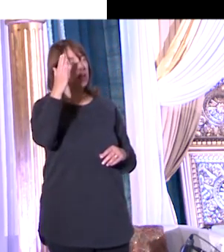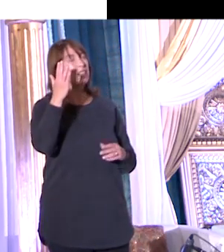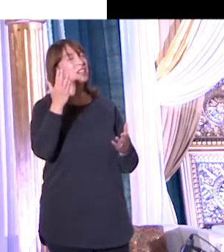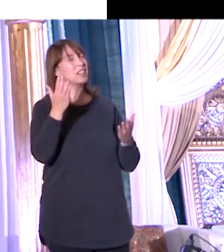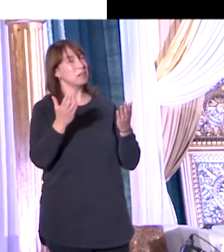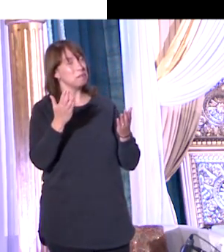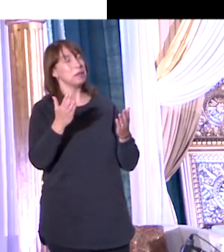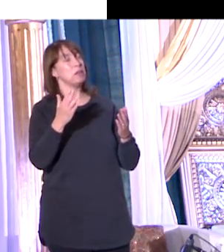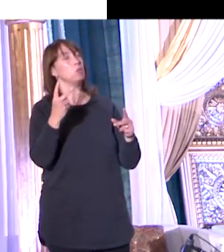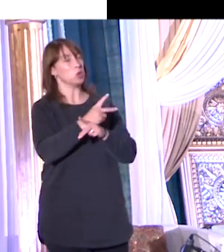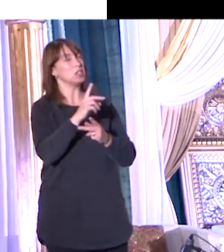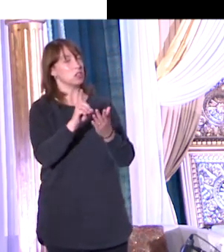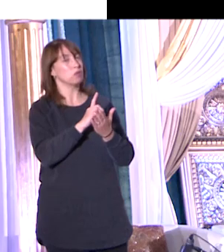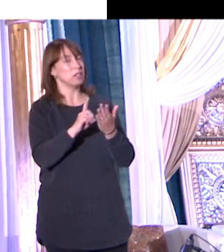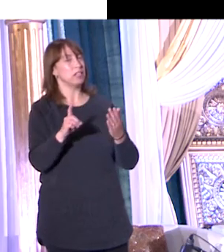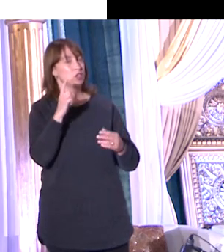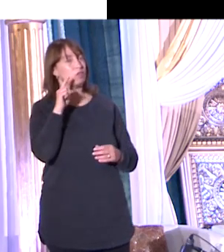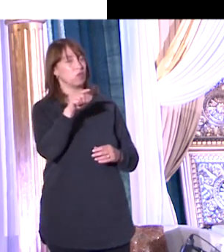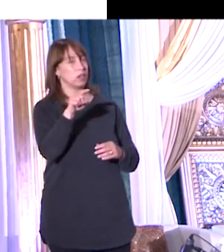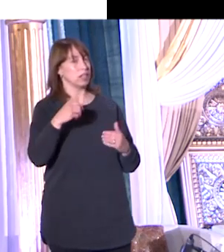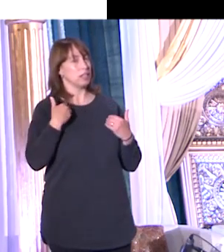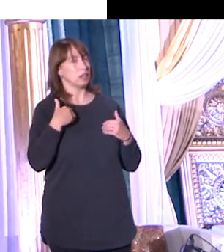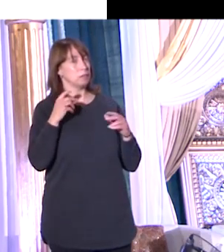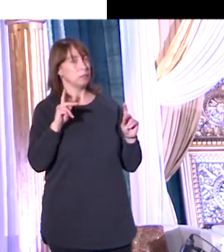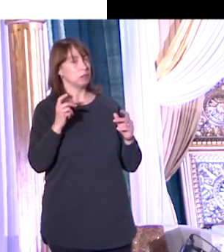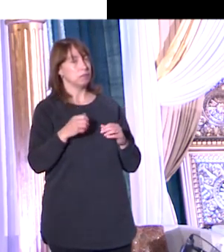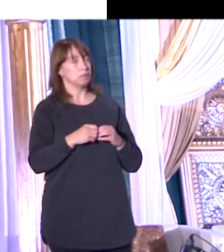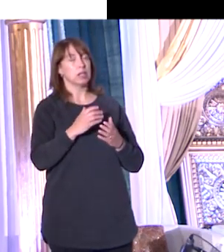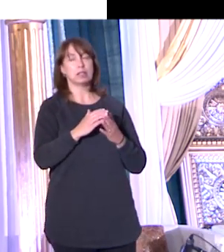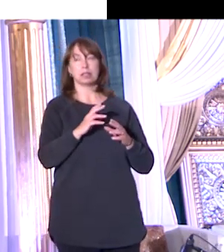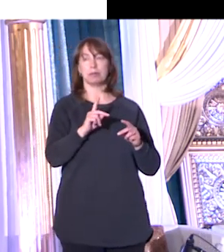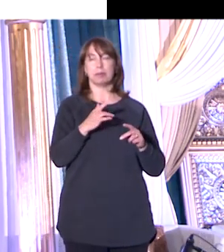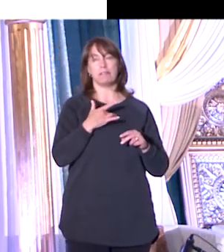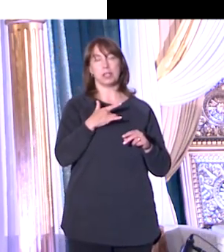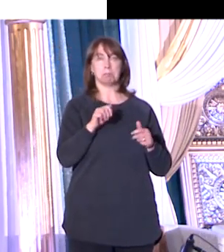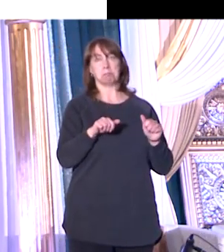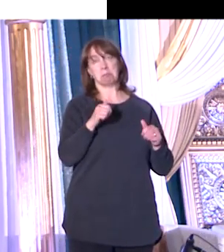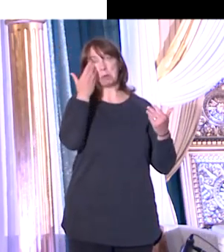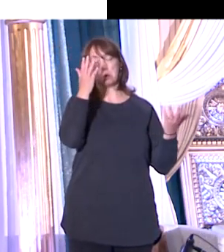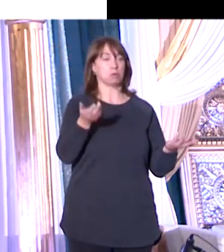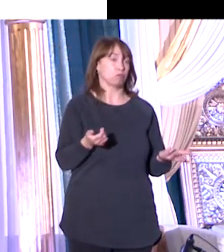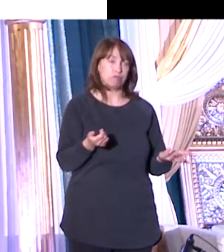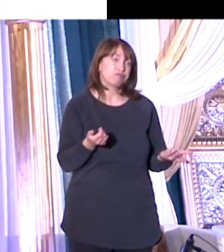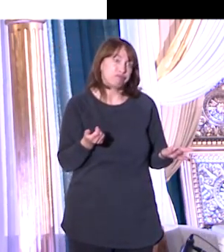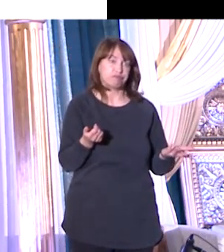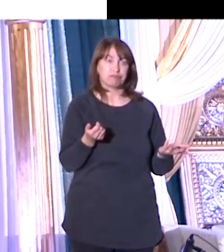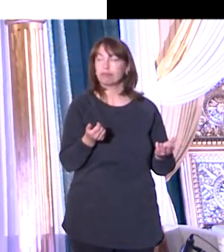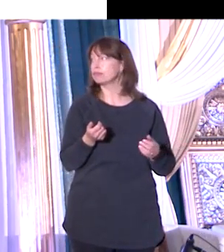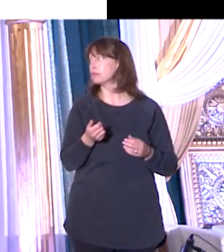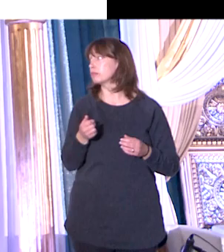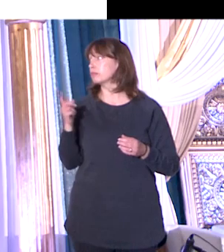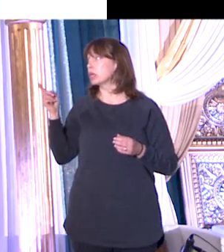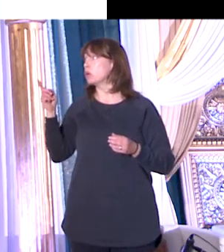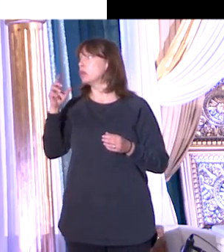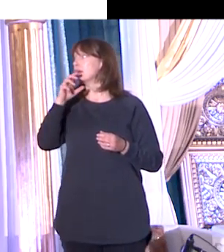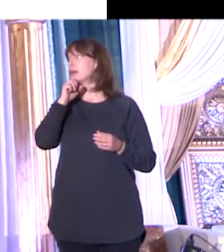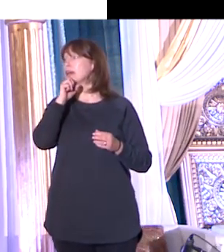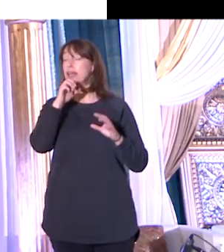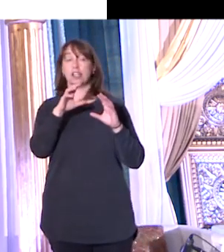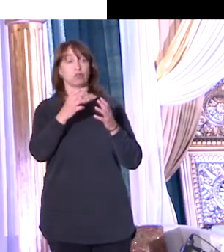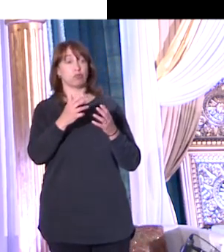less, and others being somewhat uncertain. And when you look at this by age cohort, it's the